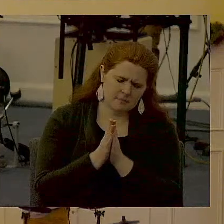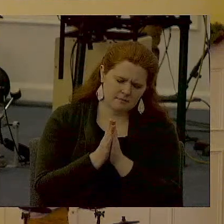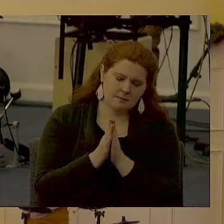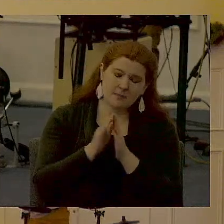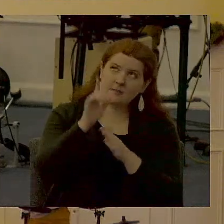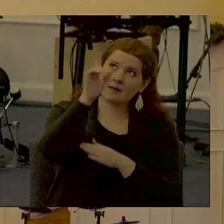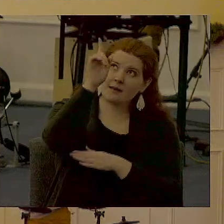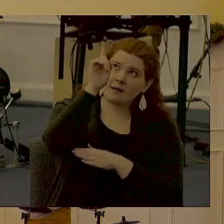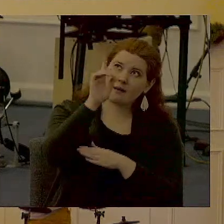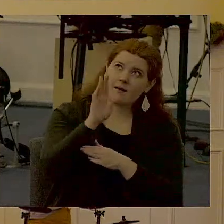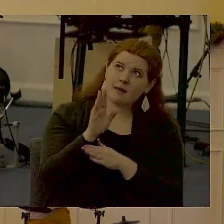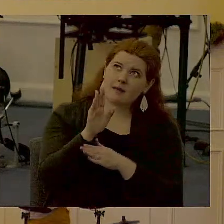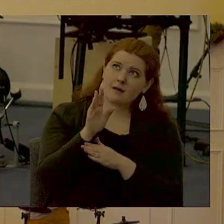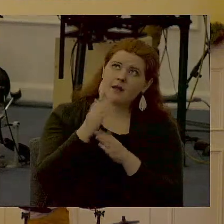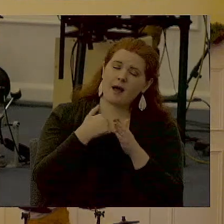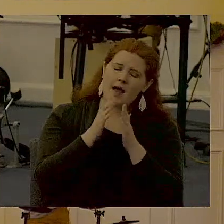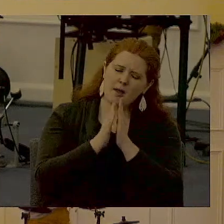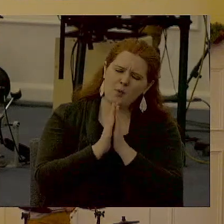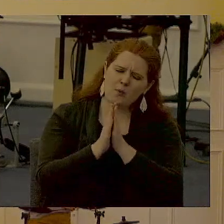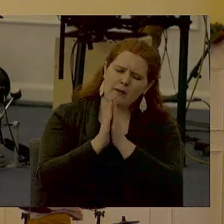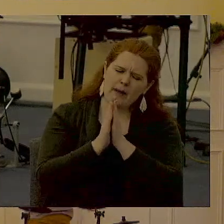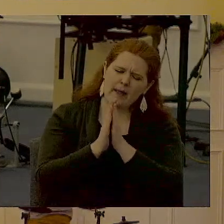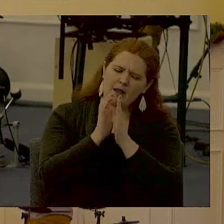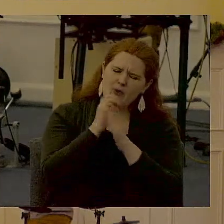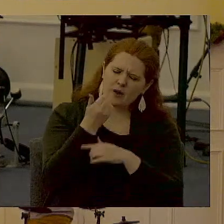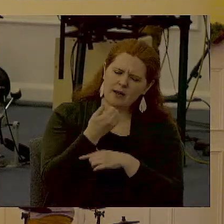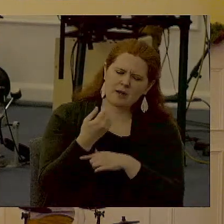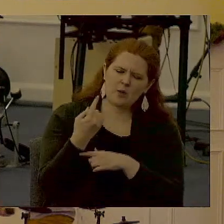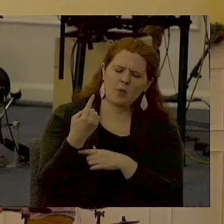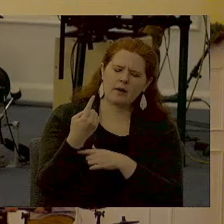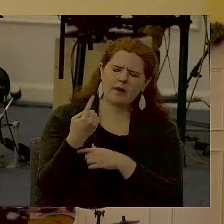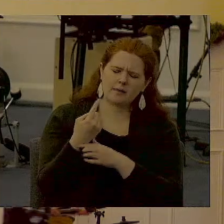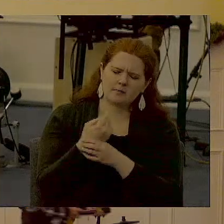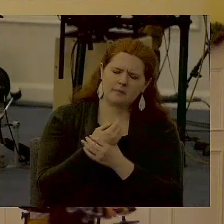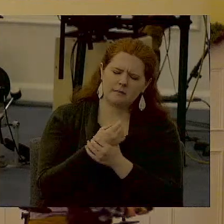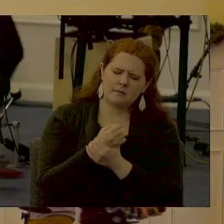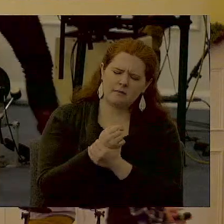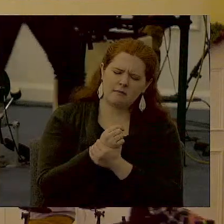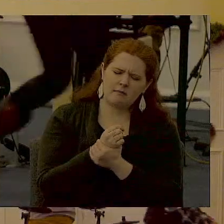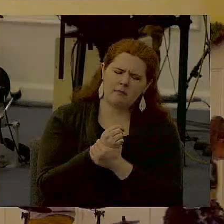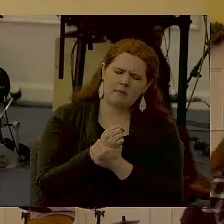God, I pray that for anyone here who